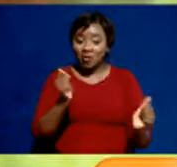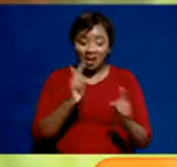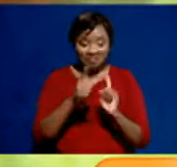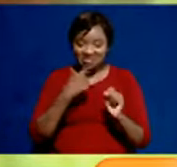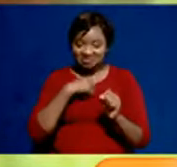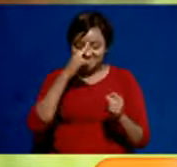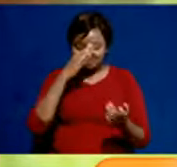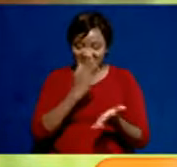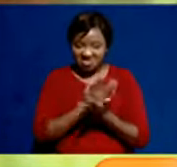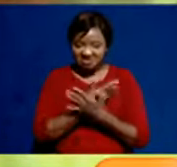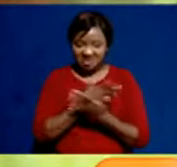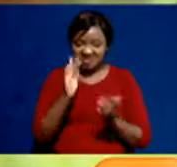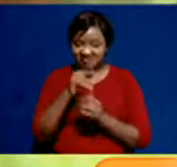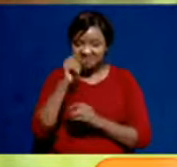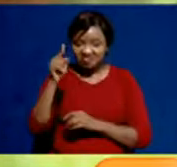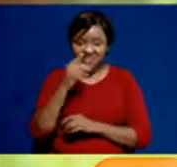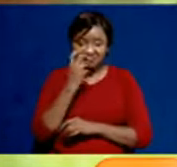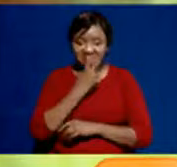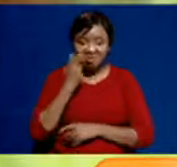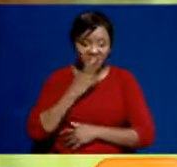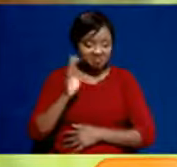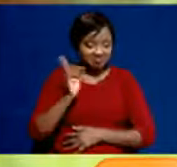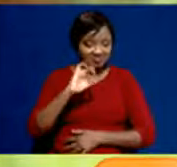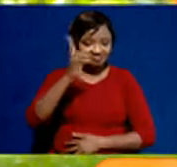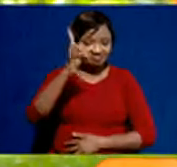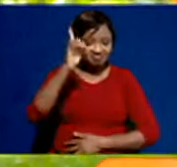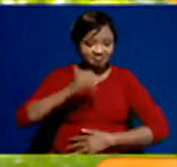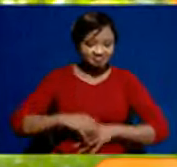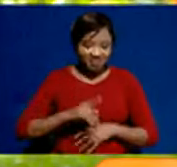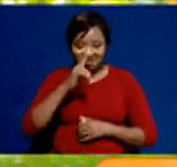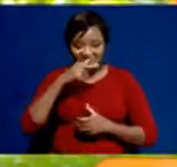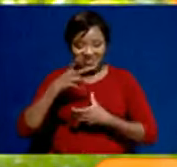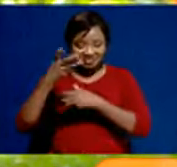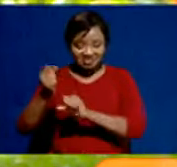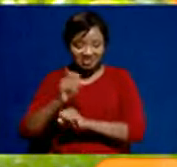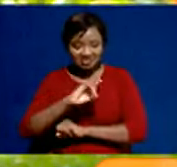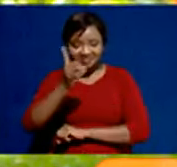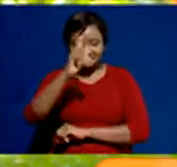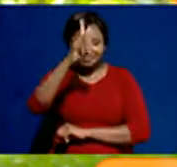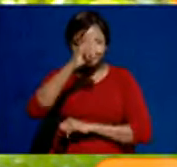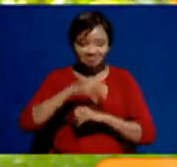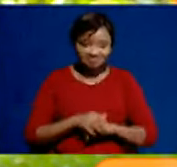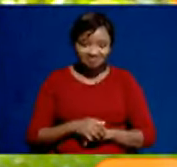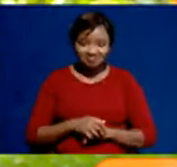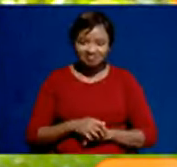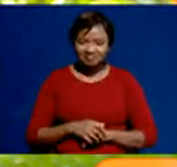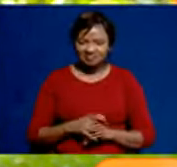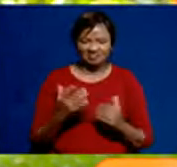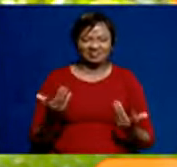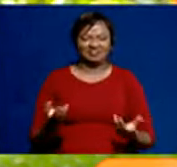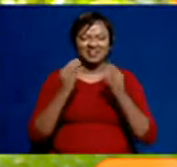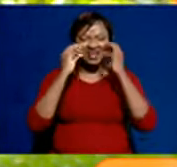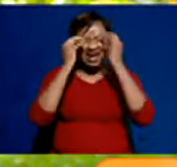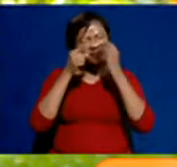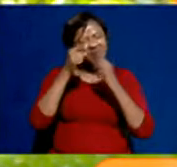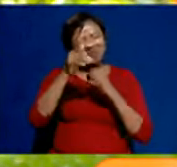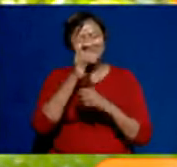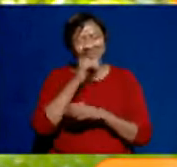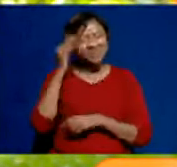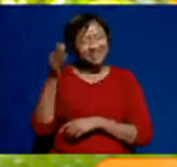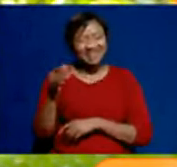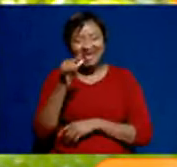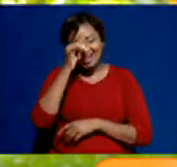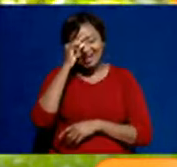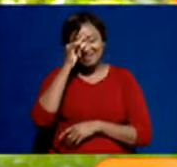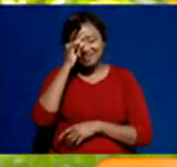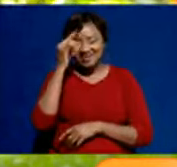believe anything said by anybody from the KK regime. Let's say that. Mheshimiwa Karua, you have actually been in government. Yes. And you've been in government